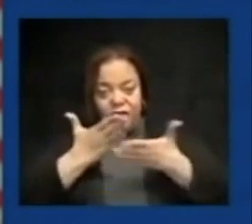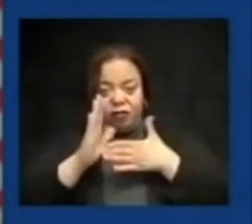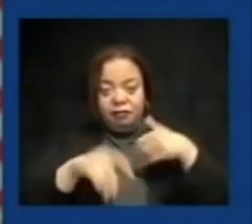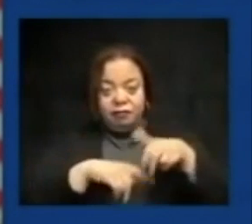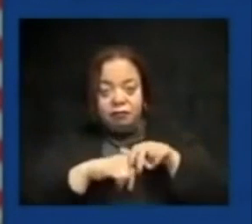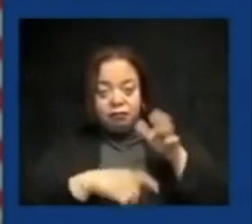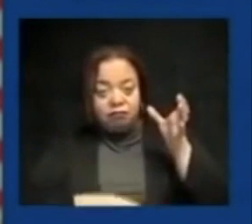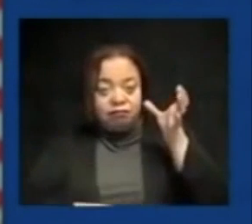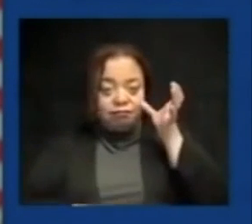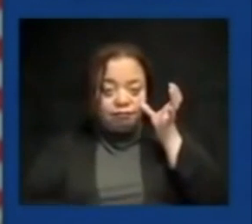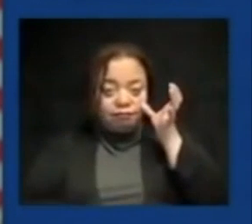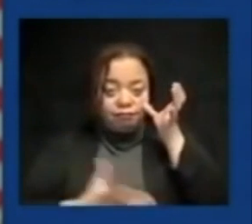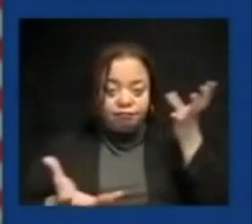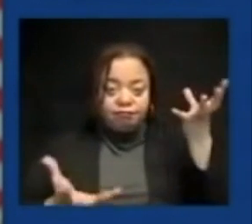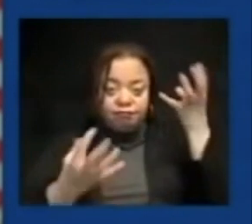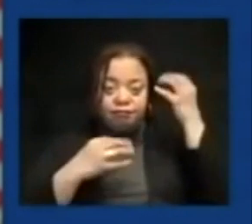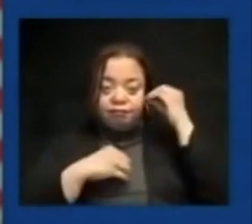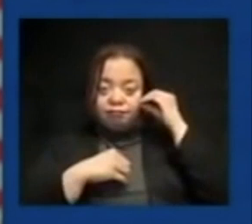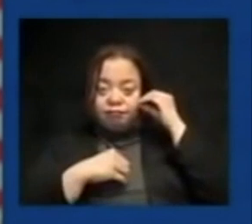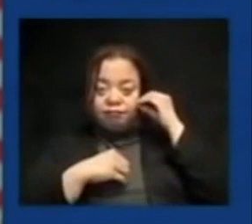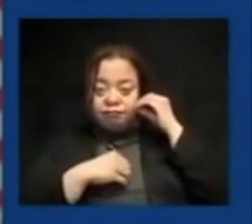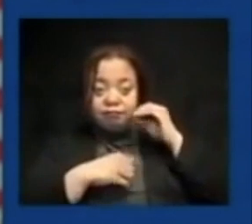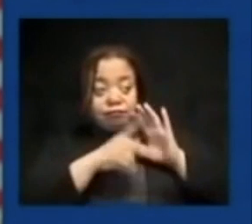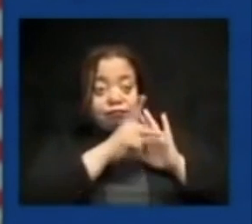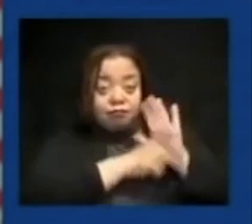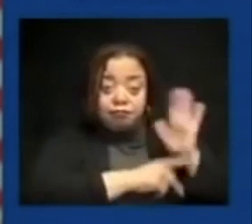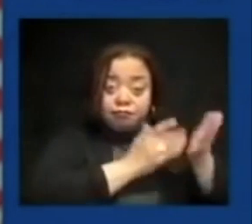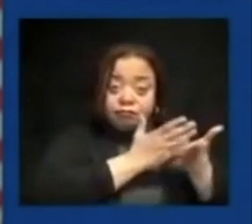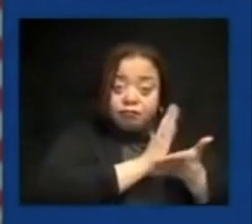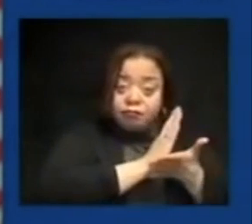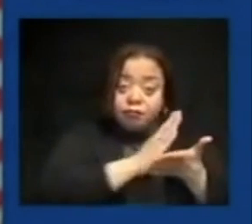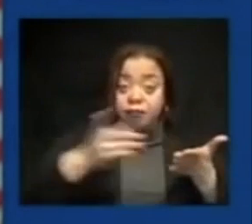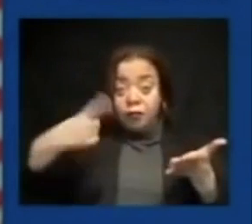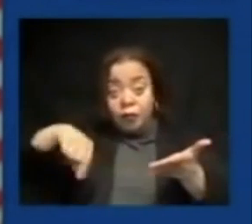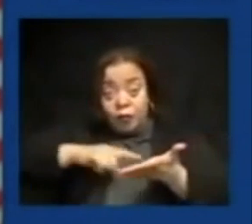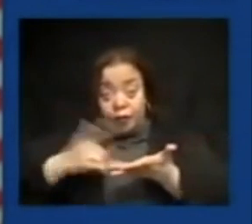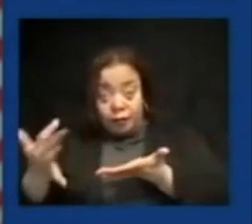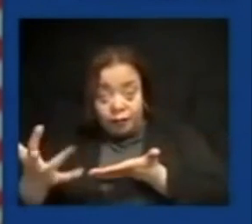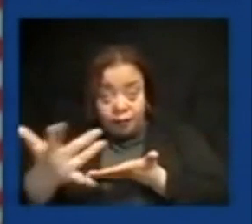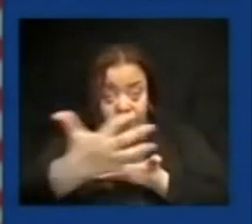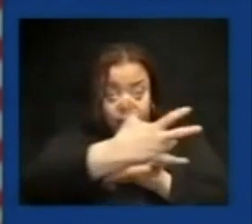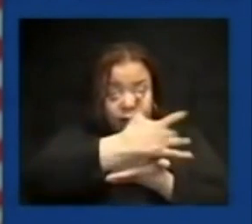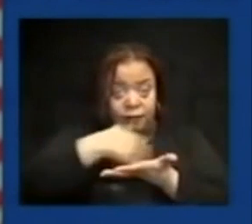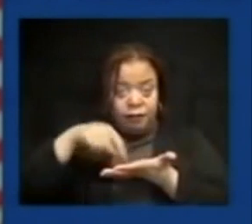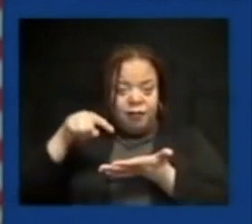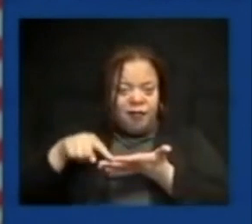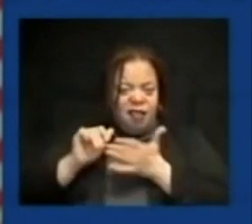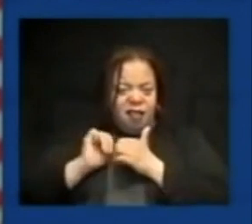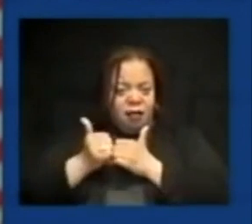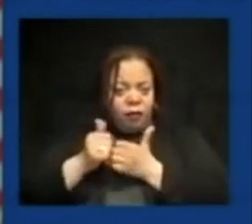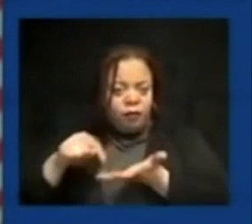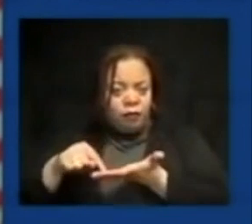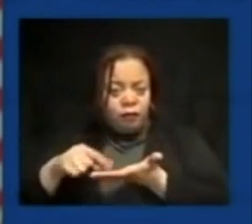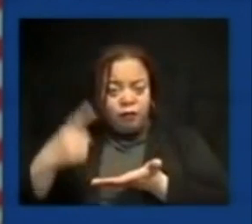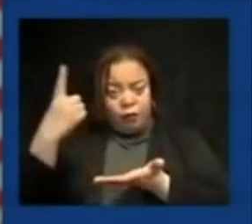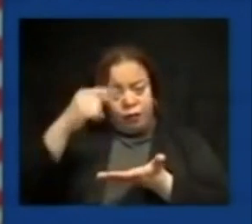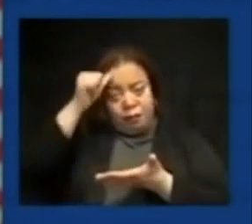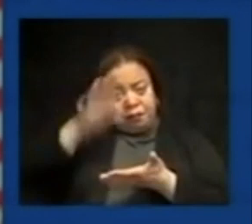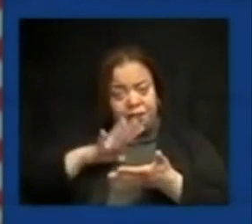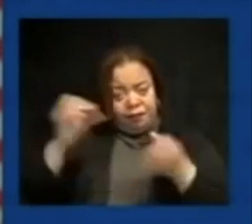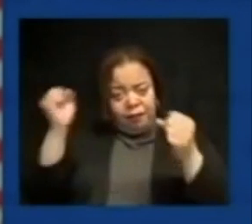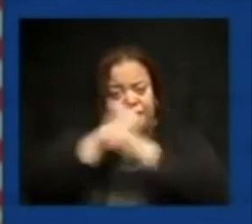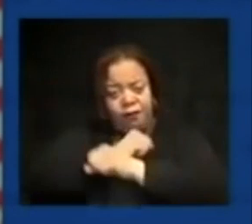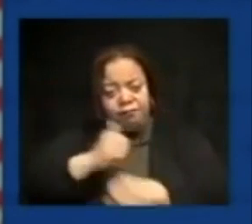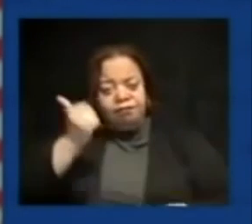rights we need. That's how we get the policies we need. That's how we get the future we deserve. And there is one man fighting every day to make that